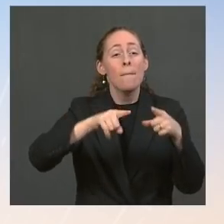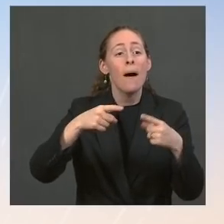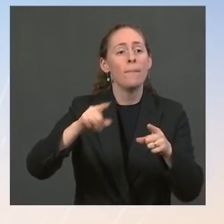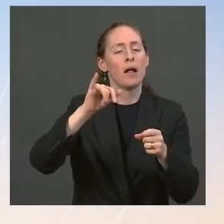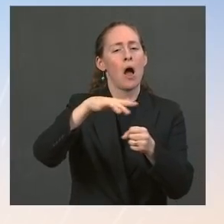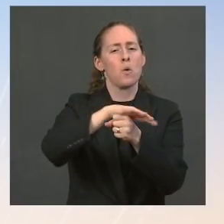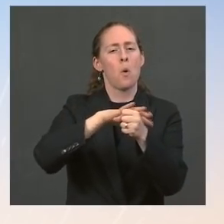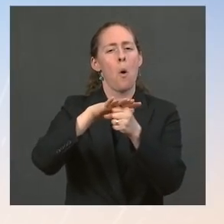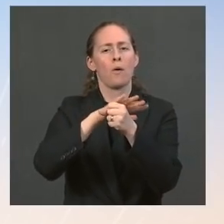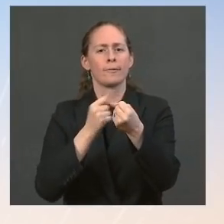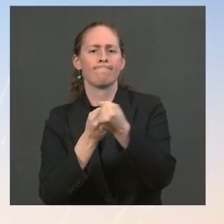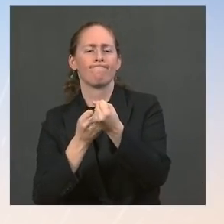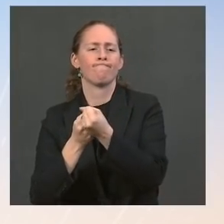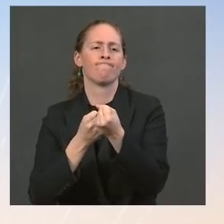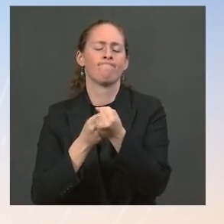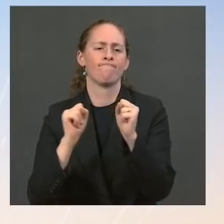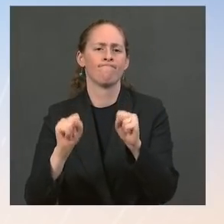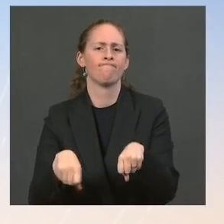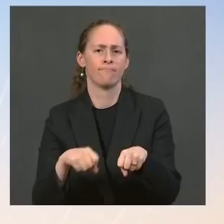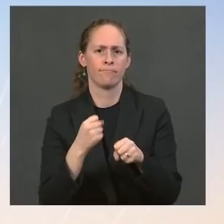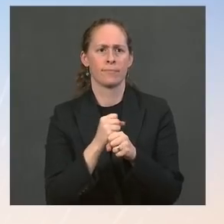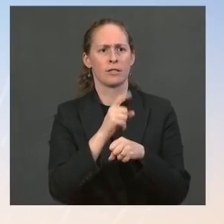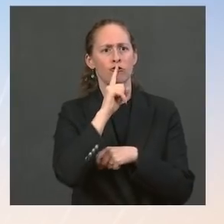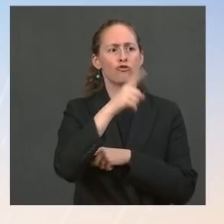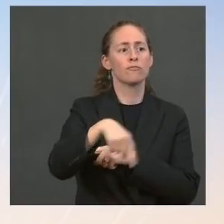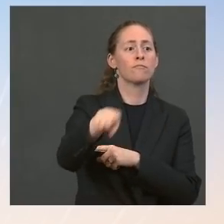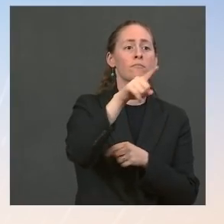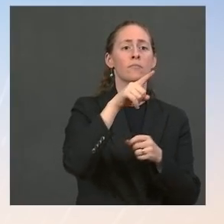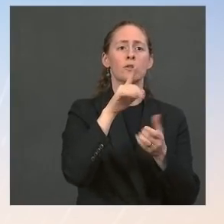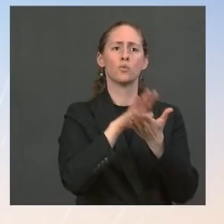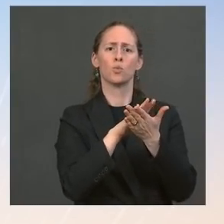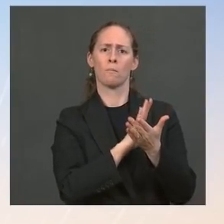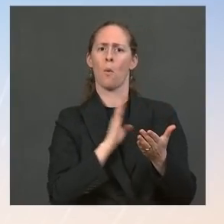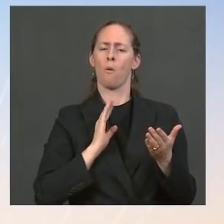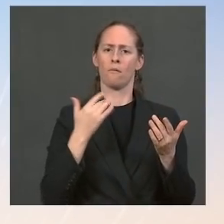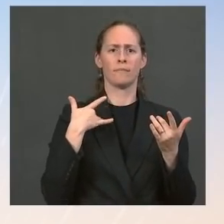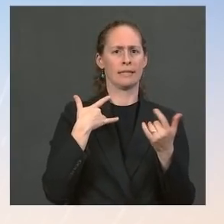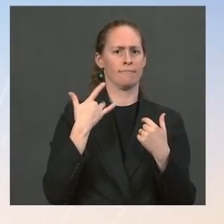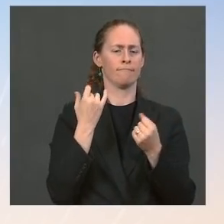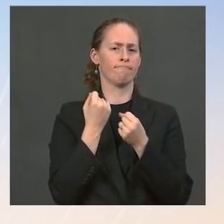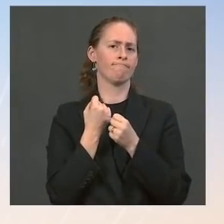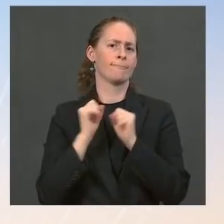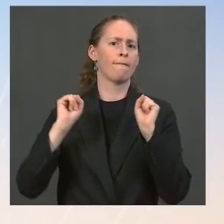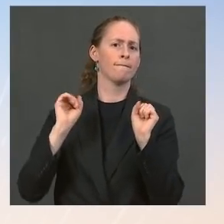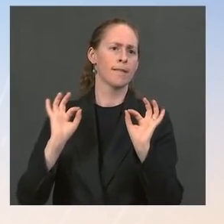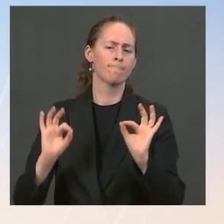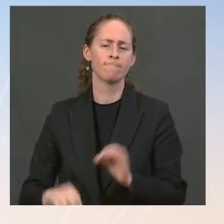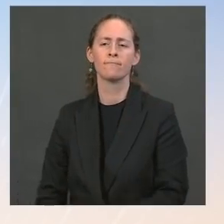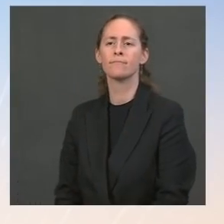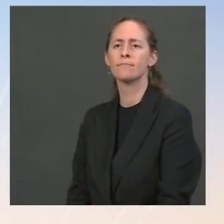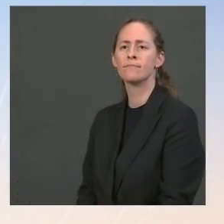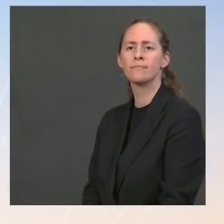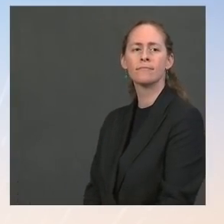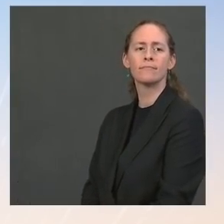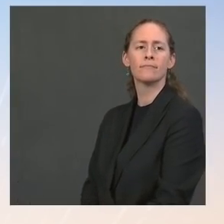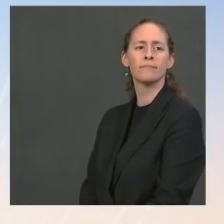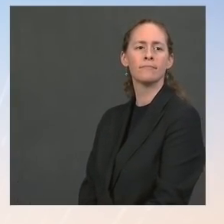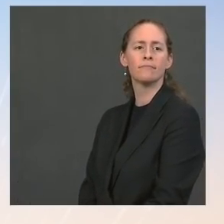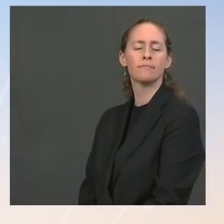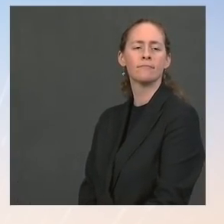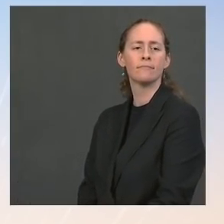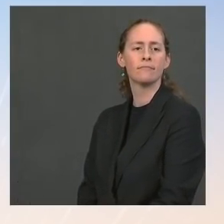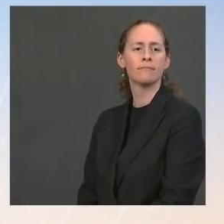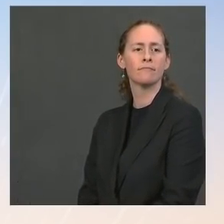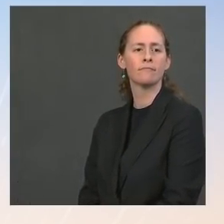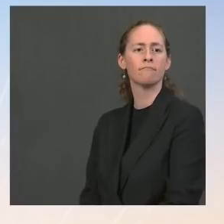help ensure these school board members feel protected. Thanks. Go ahead. Thank you, Jen. Has the president at all lost